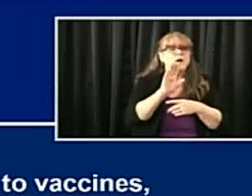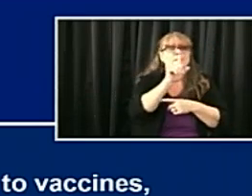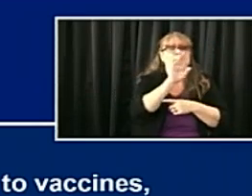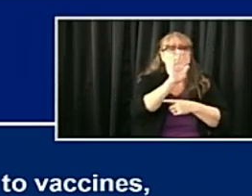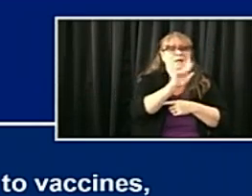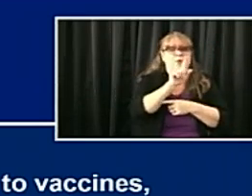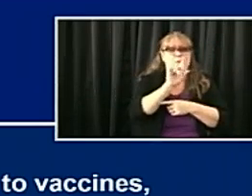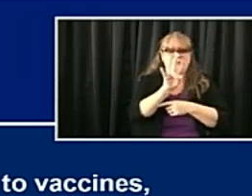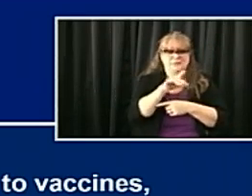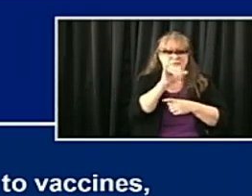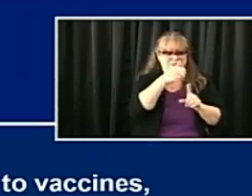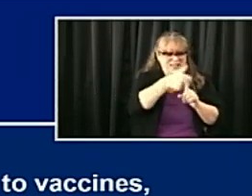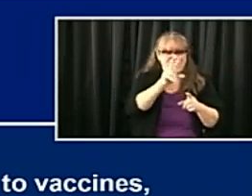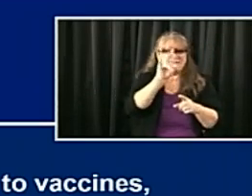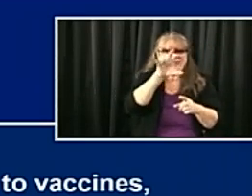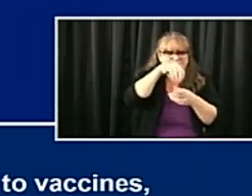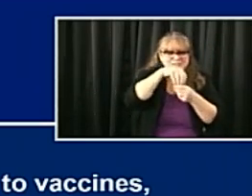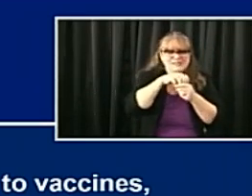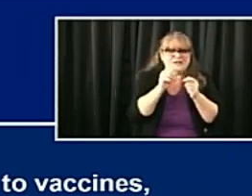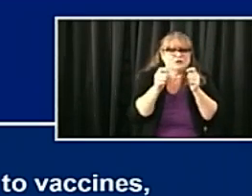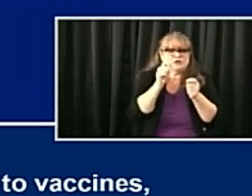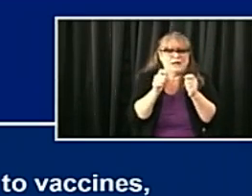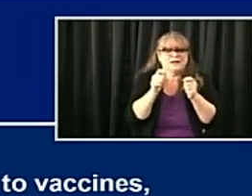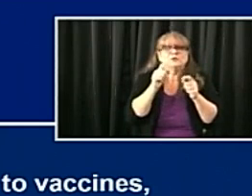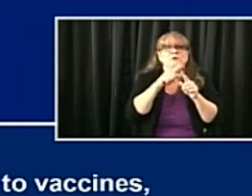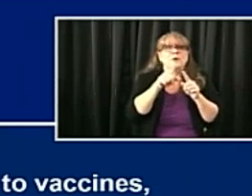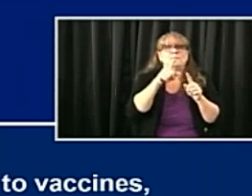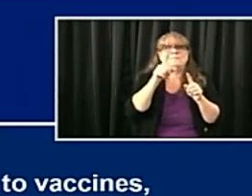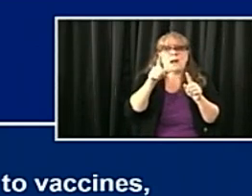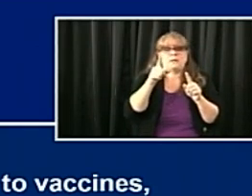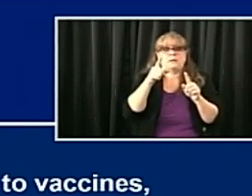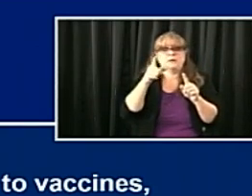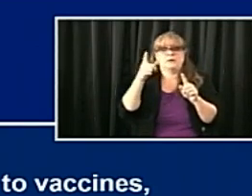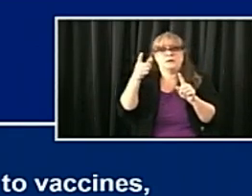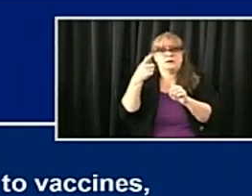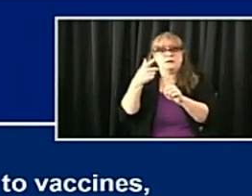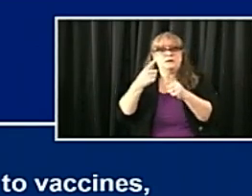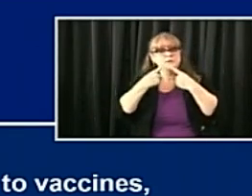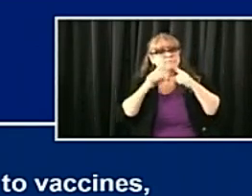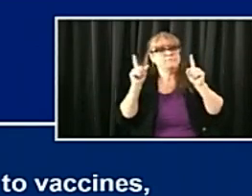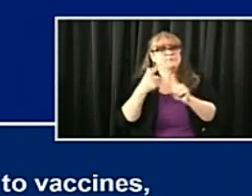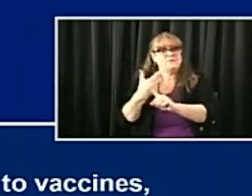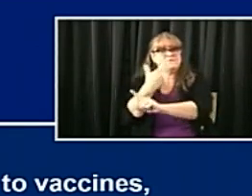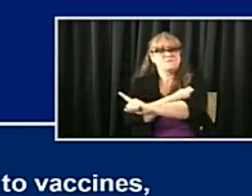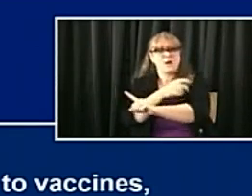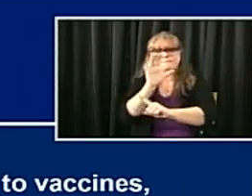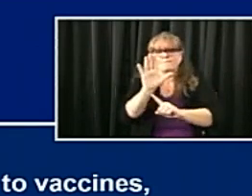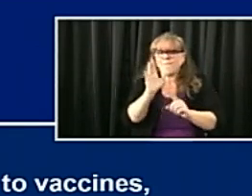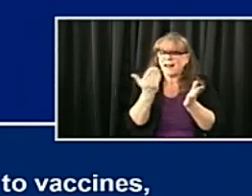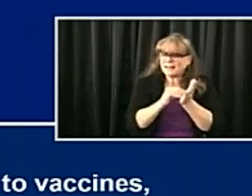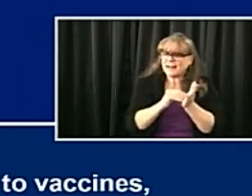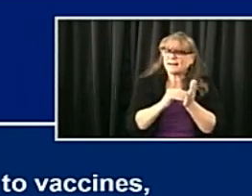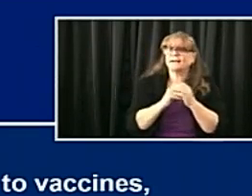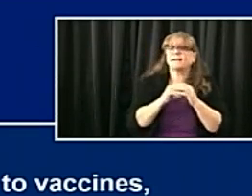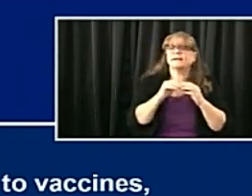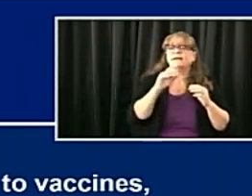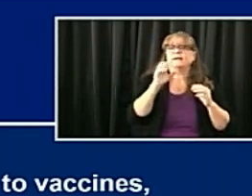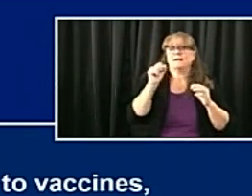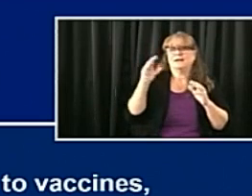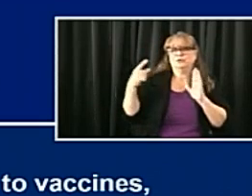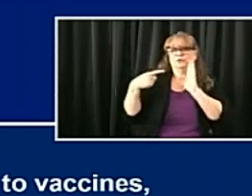appear to have an impact on vaccine efficacy, and that's obviously really important, and that'll show up in the data that we're showing today. So